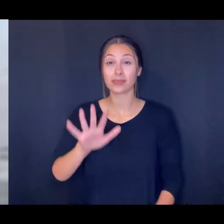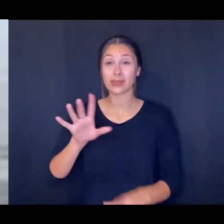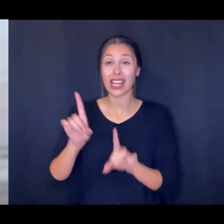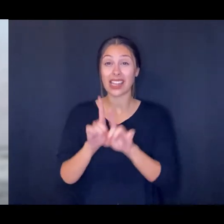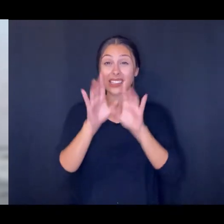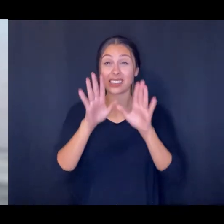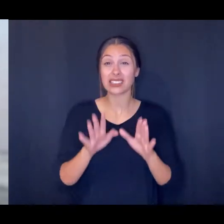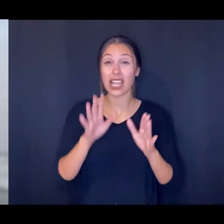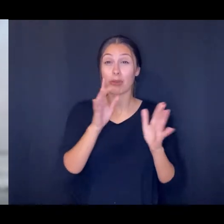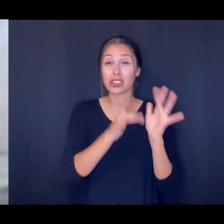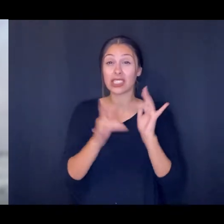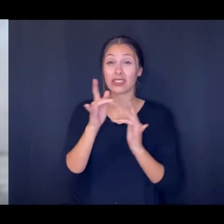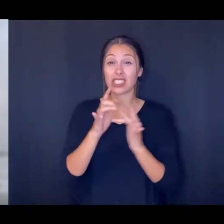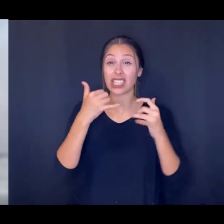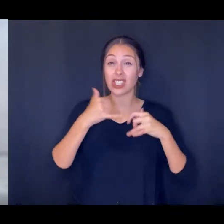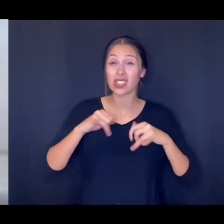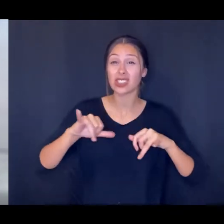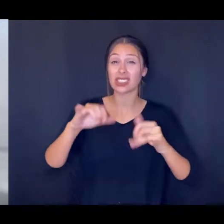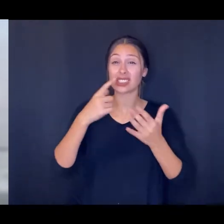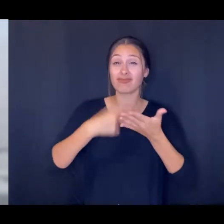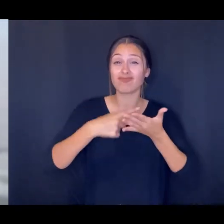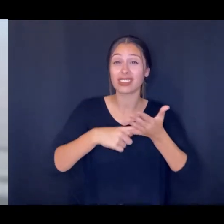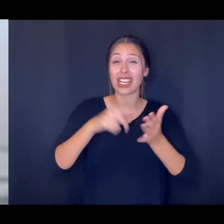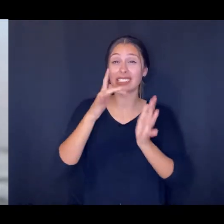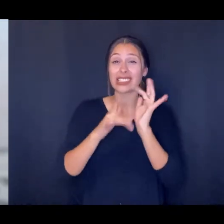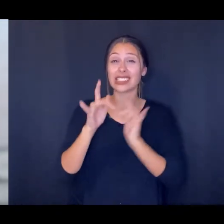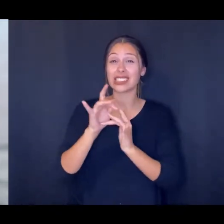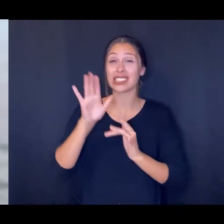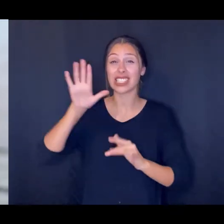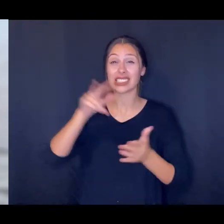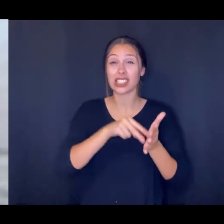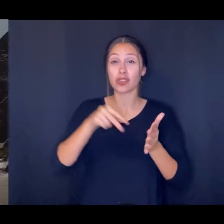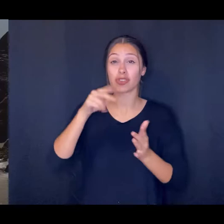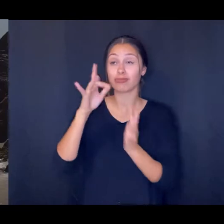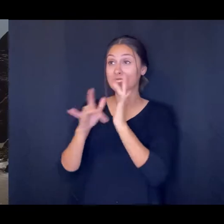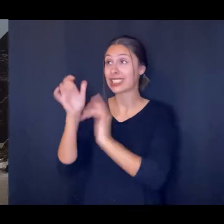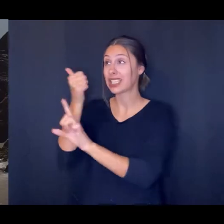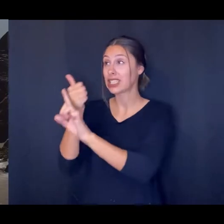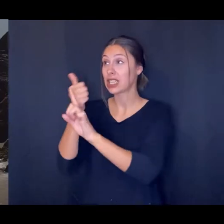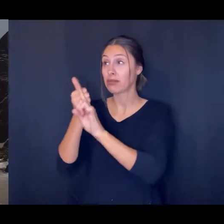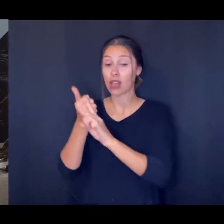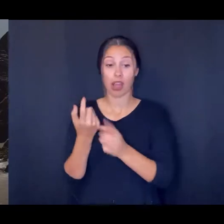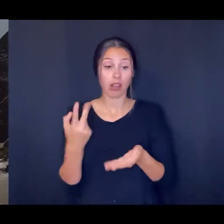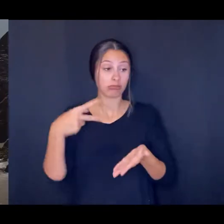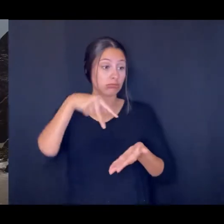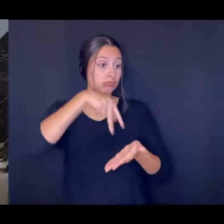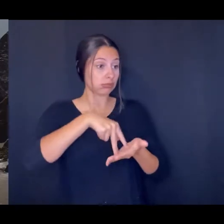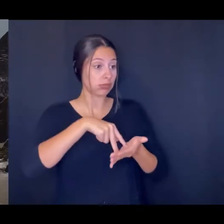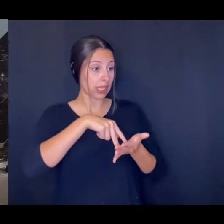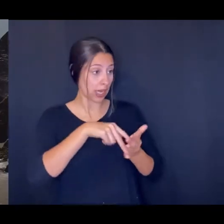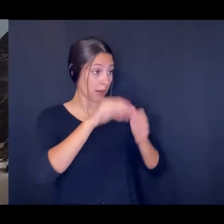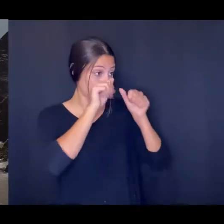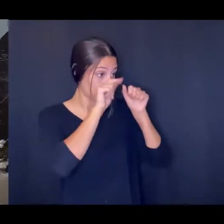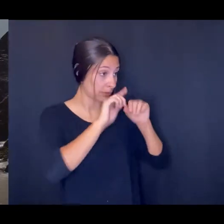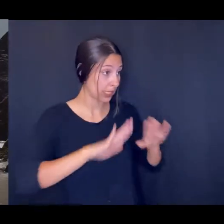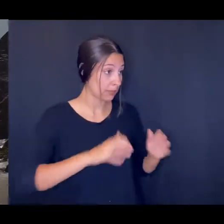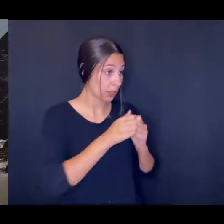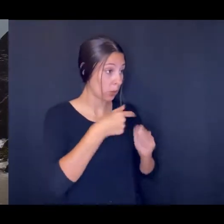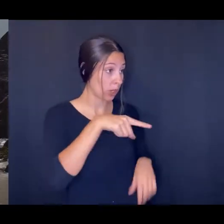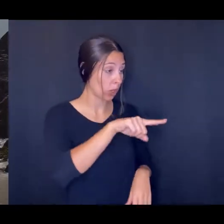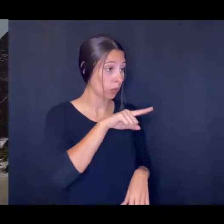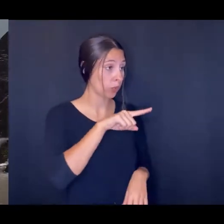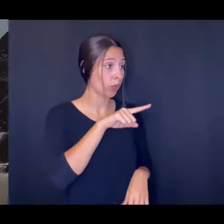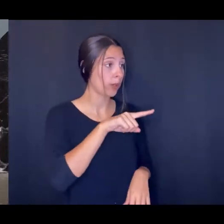While the disciples of Jesus were still talking about Jesus' resurrection, Jesus Himself stood among them and said to them, "Peace be with